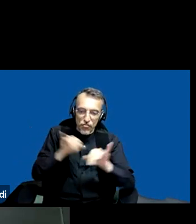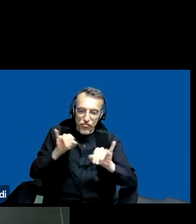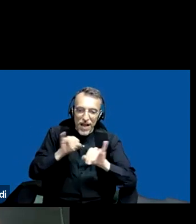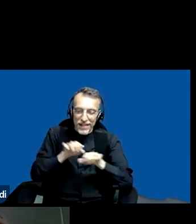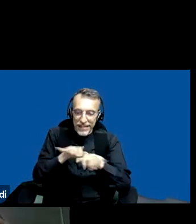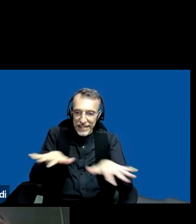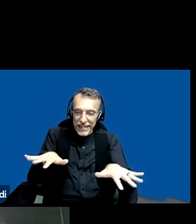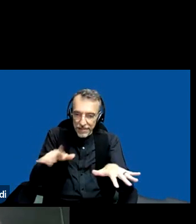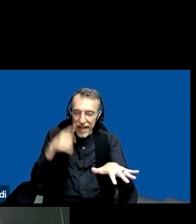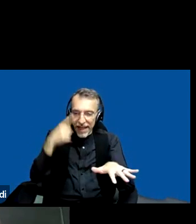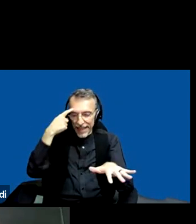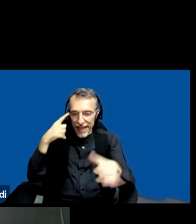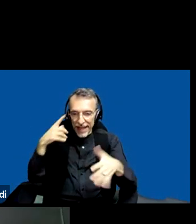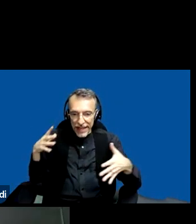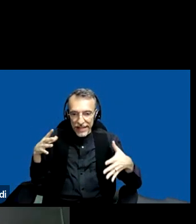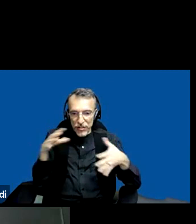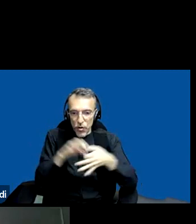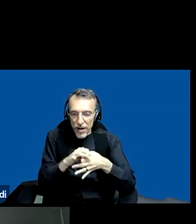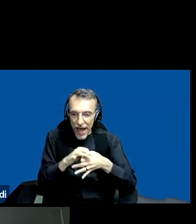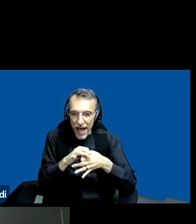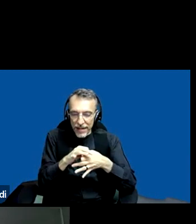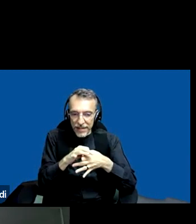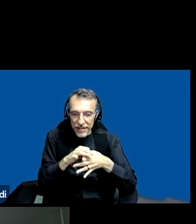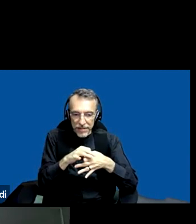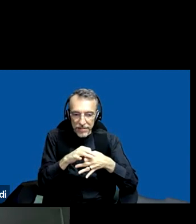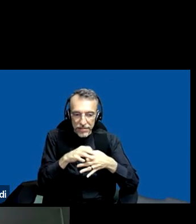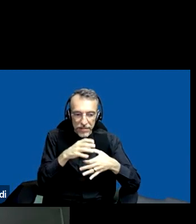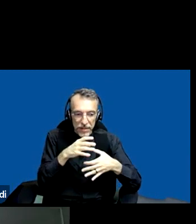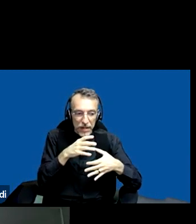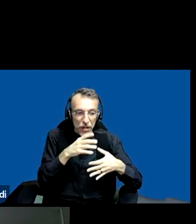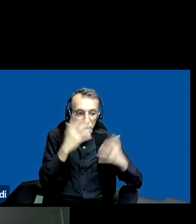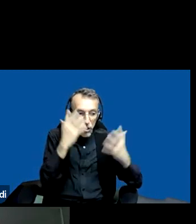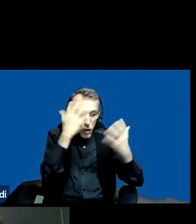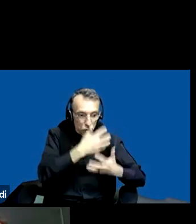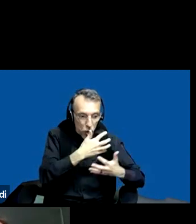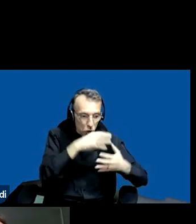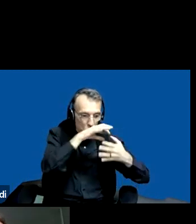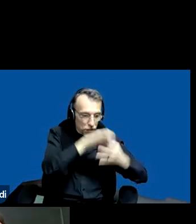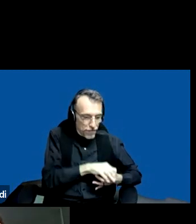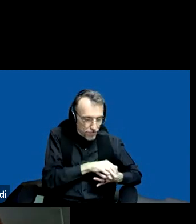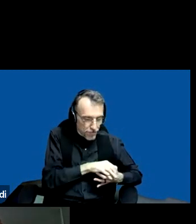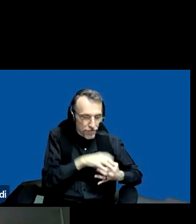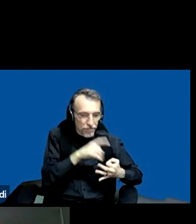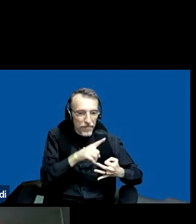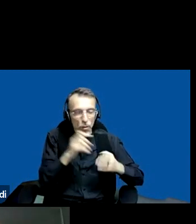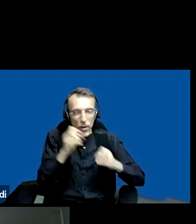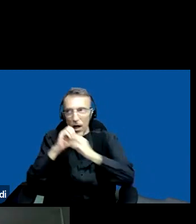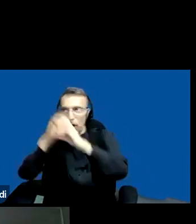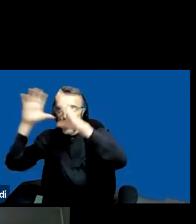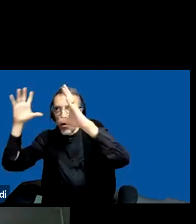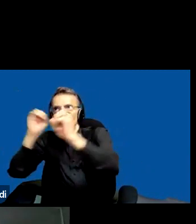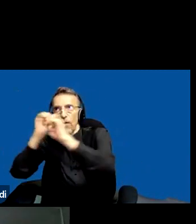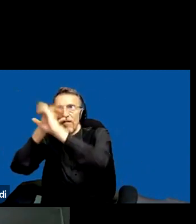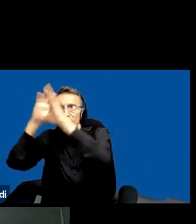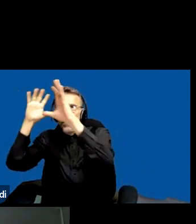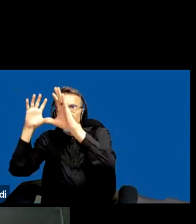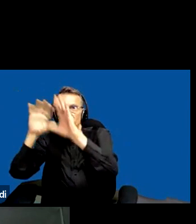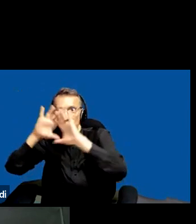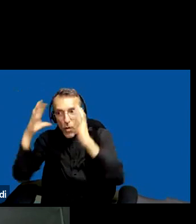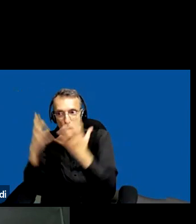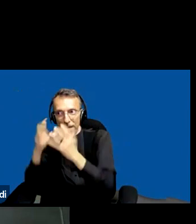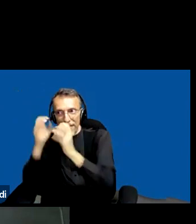connect grounded concerns that relate to particular places with a global vision, and I